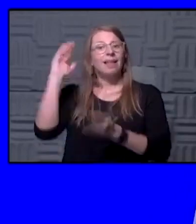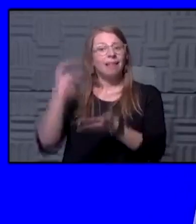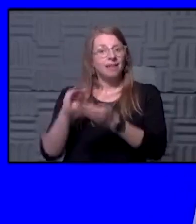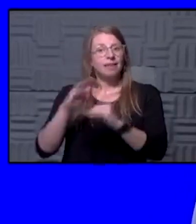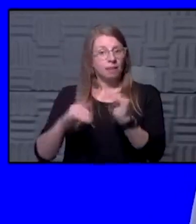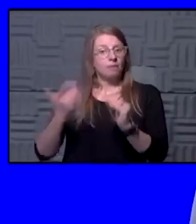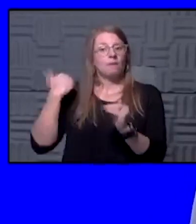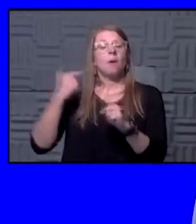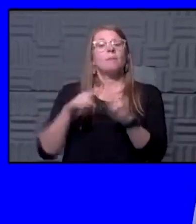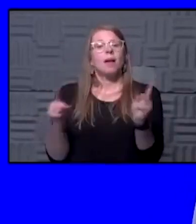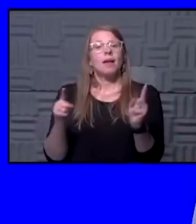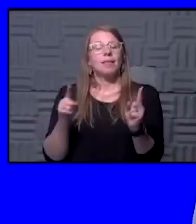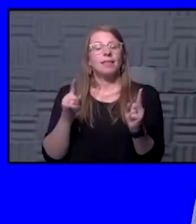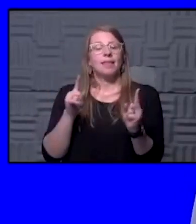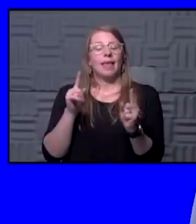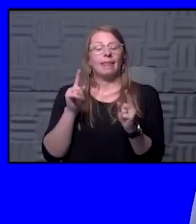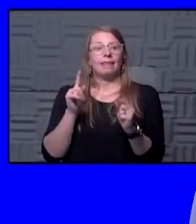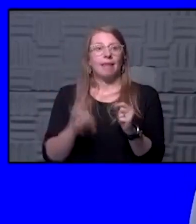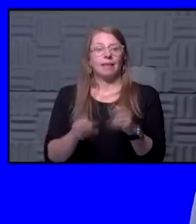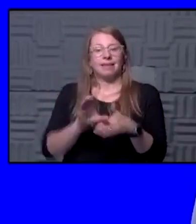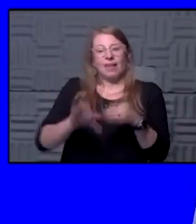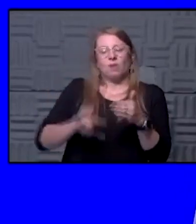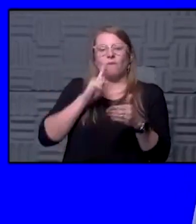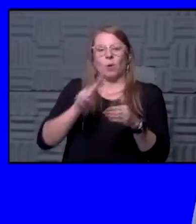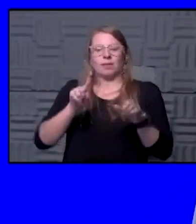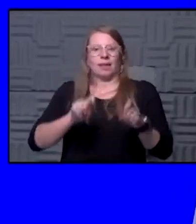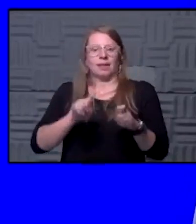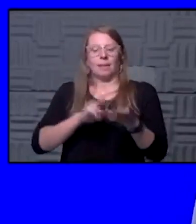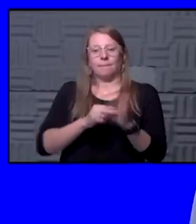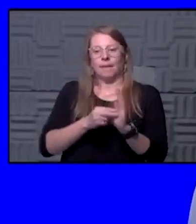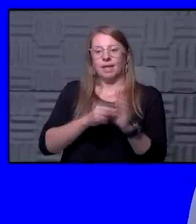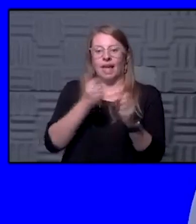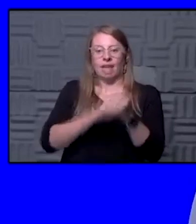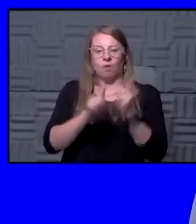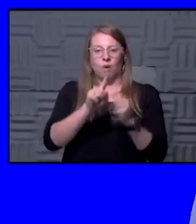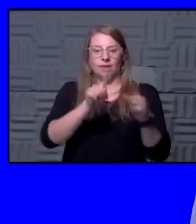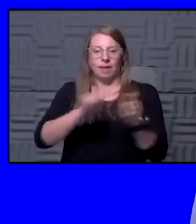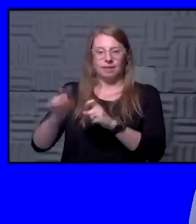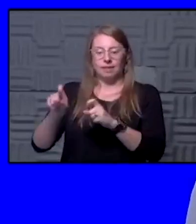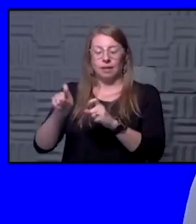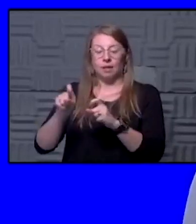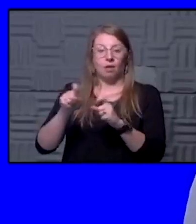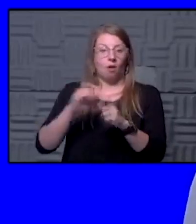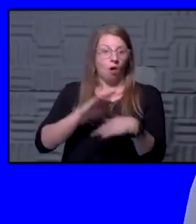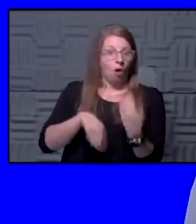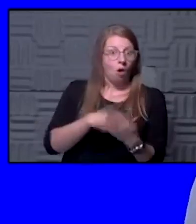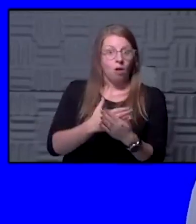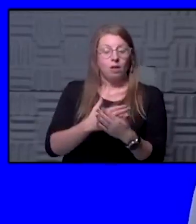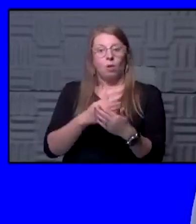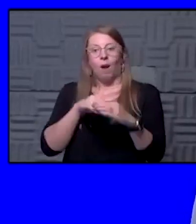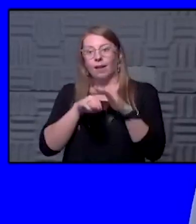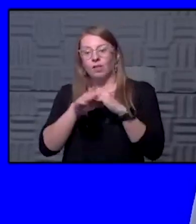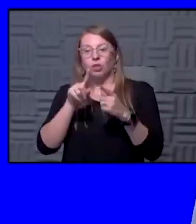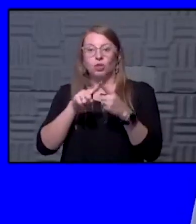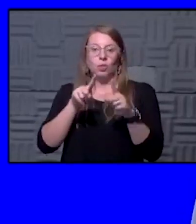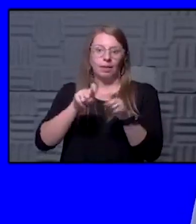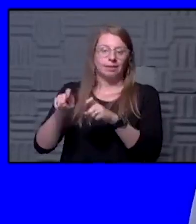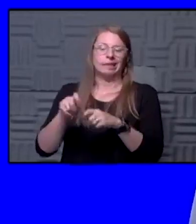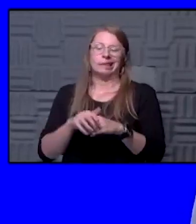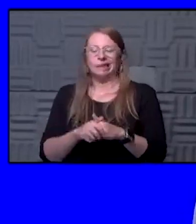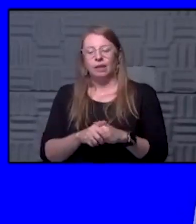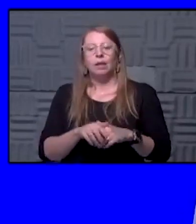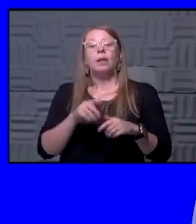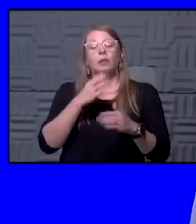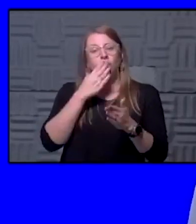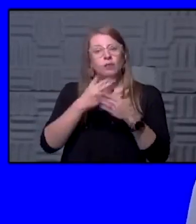but that's a consequence of the testing. So is everybody getting tested who needs to be tested? Are we having access to testing? So it is good,